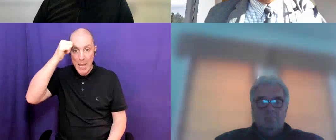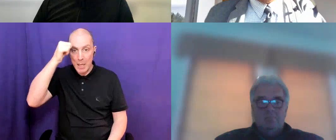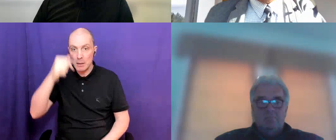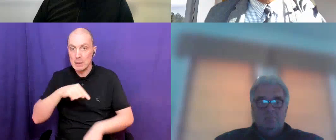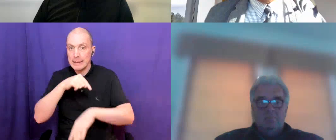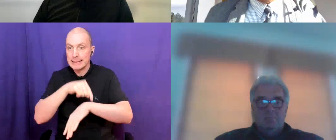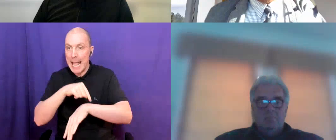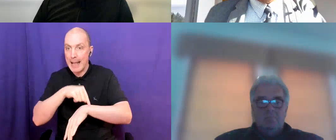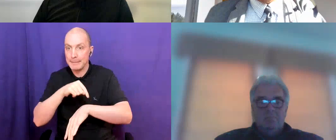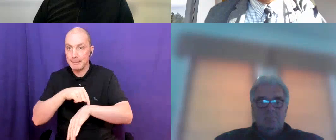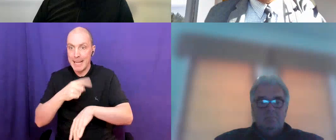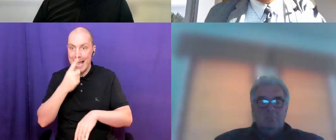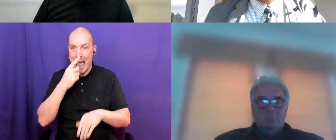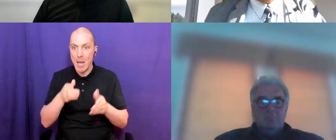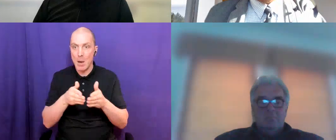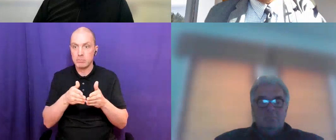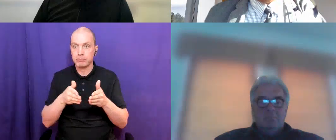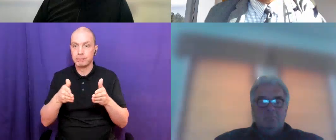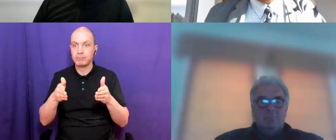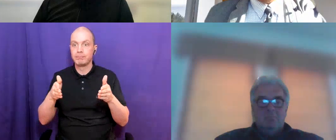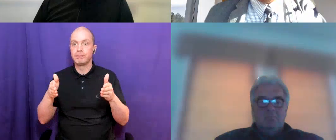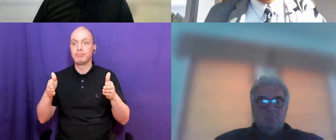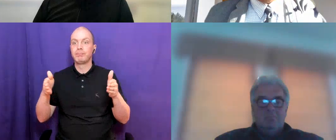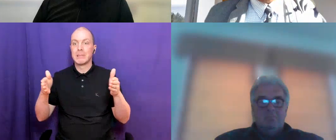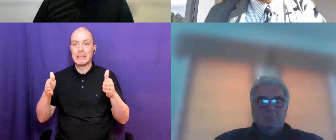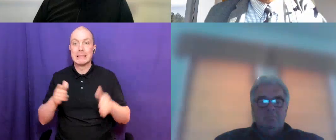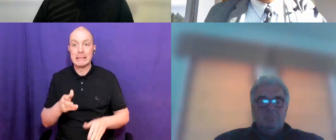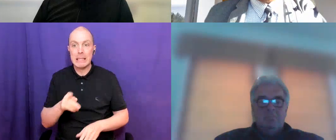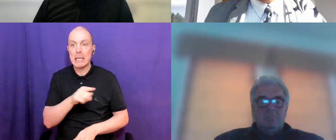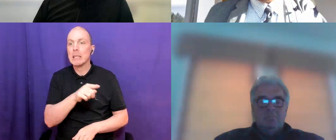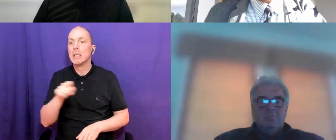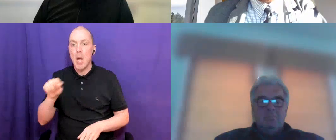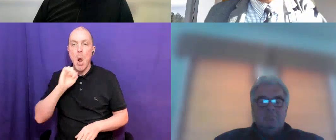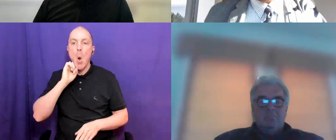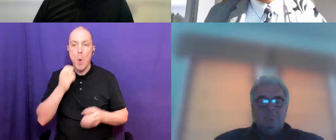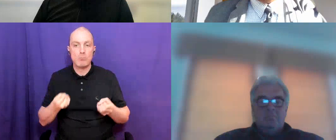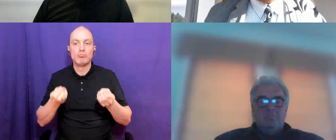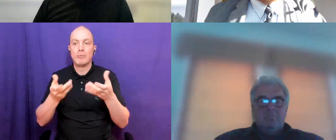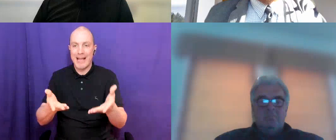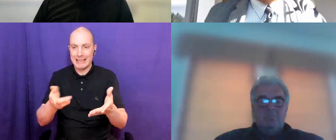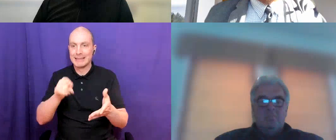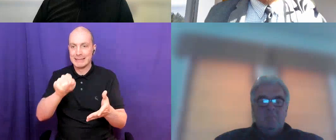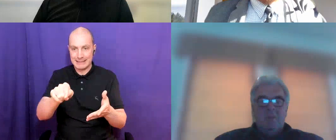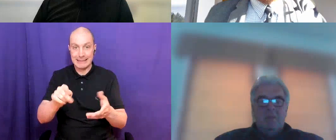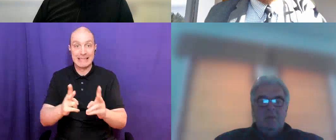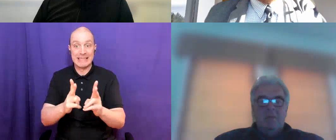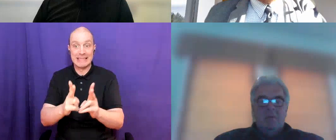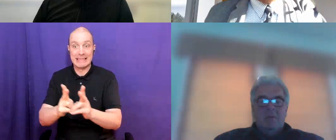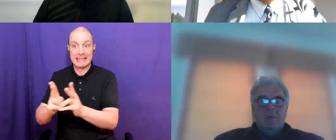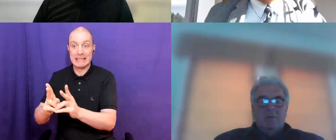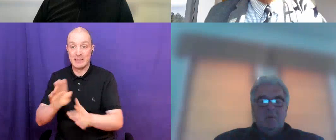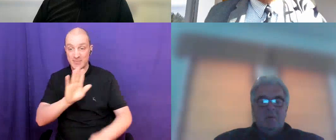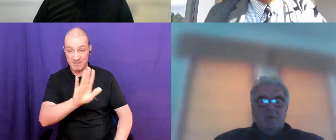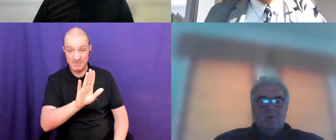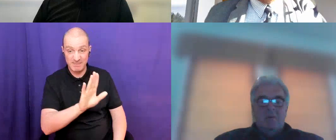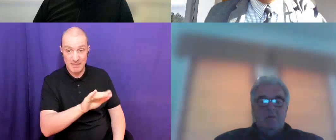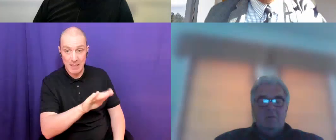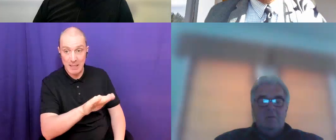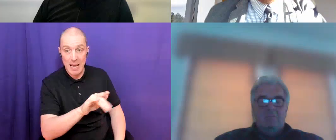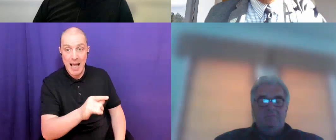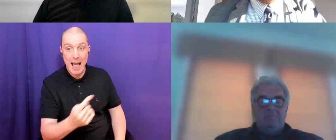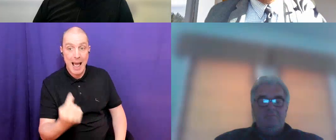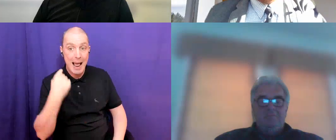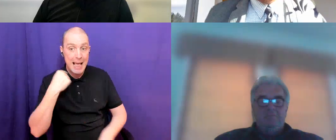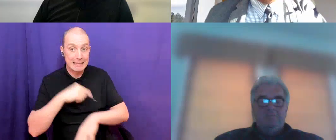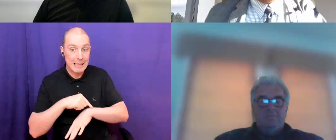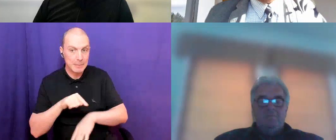of time and that some attendees will require seats, and they'll be available. Yeah, because we were told the last time that we were booked